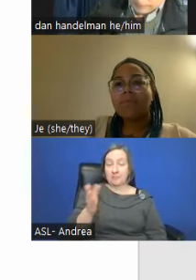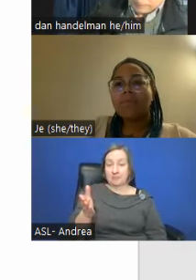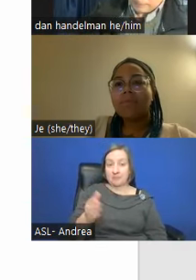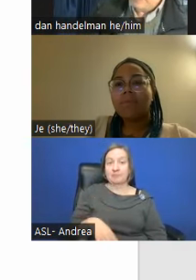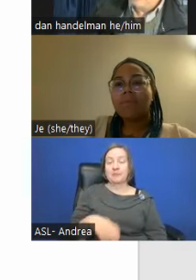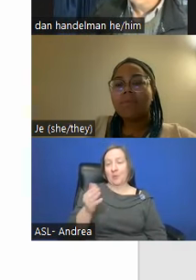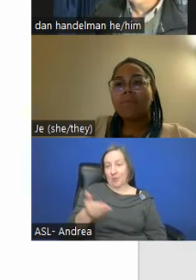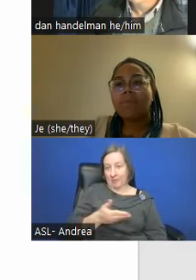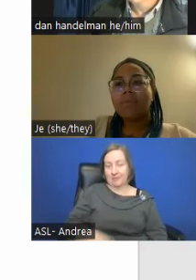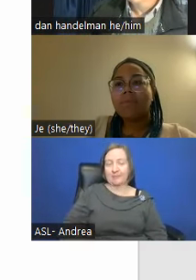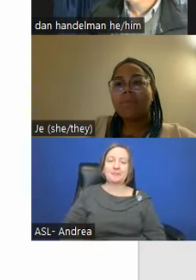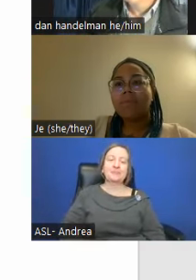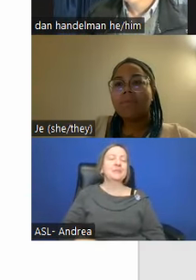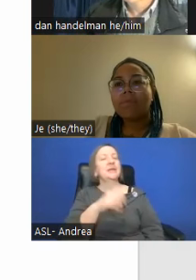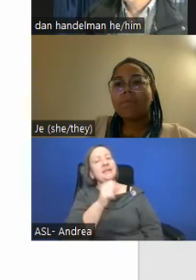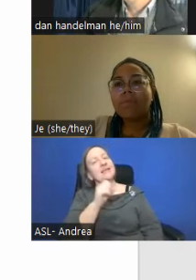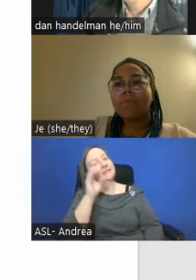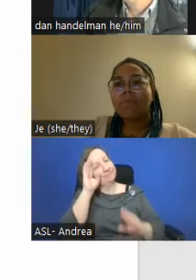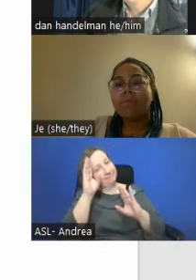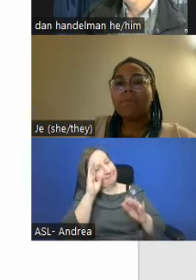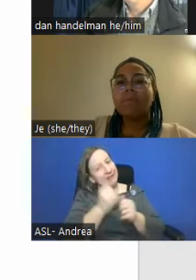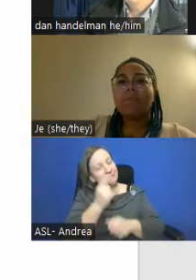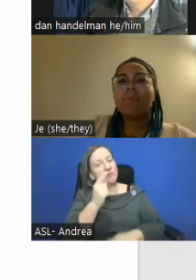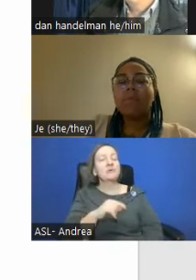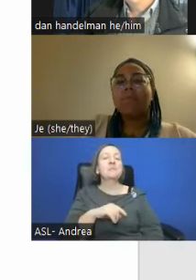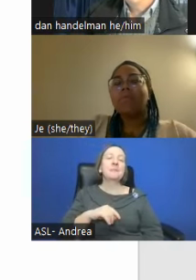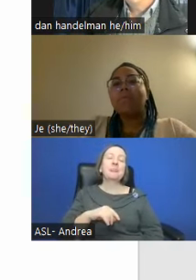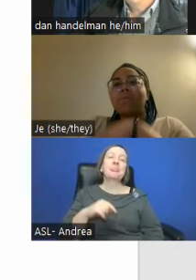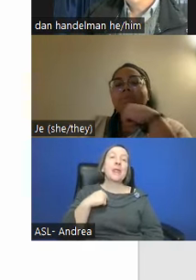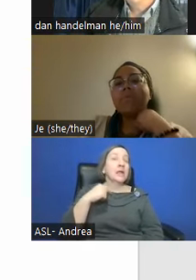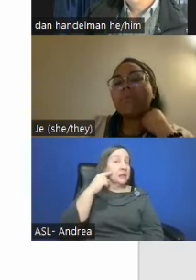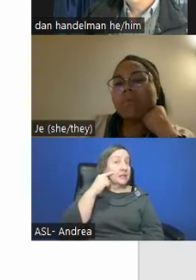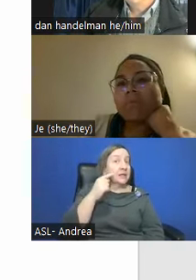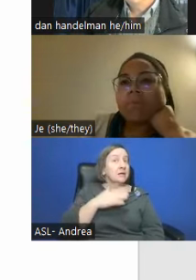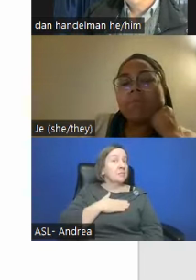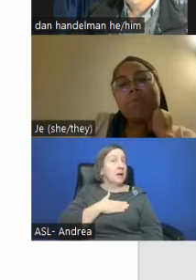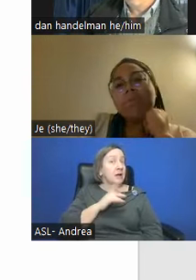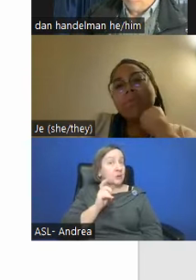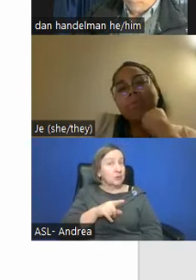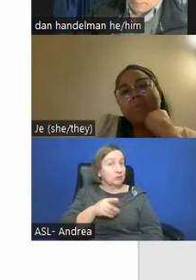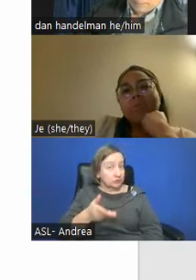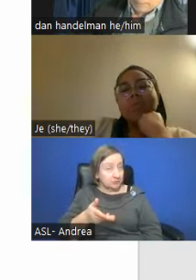Welcome in. Yes, greetings, everybody. I think one of my questions is that